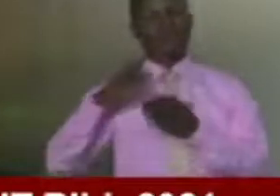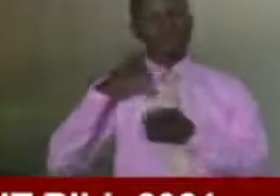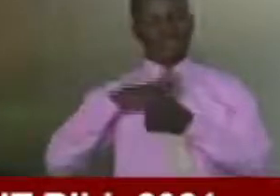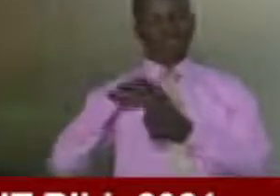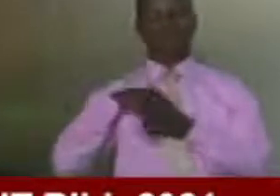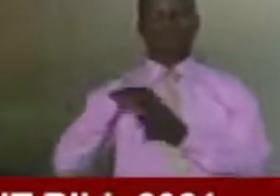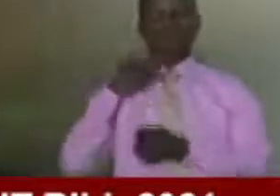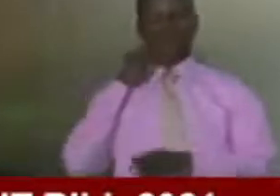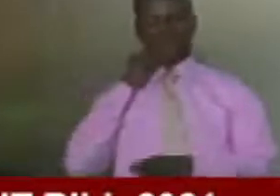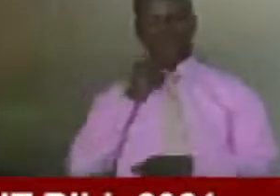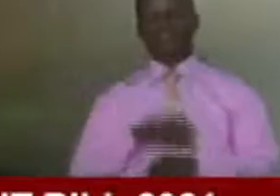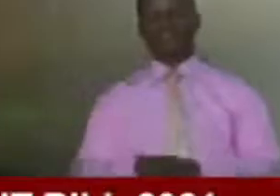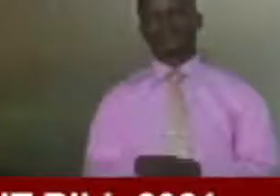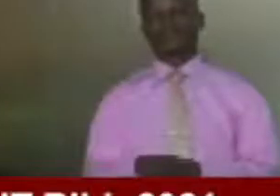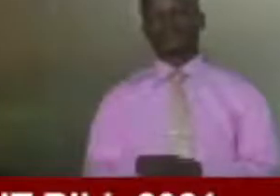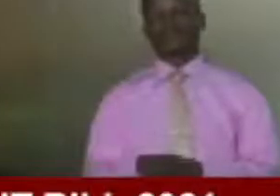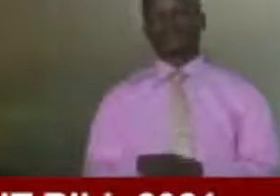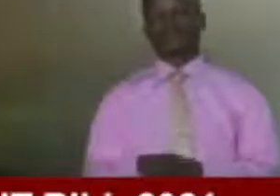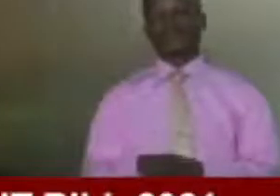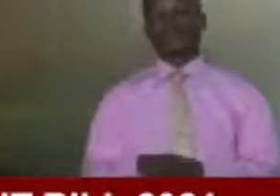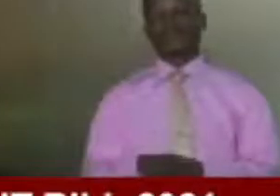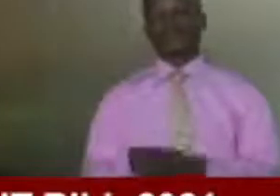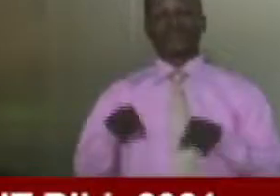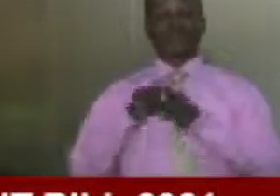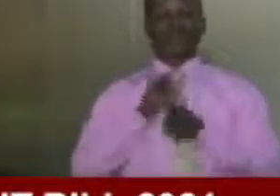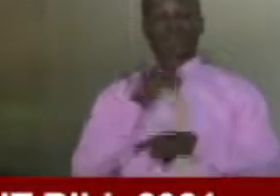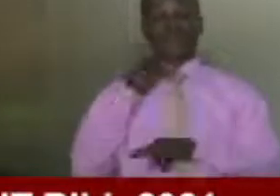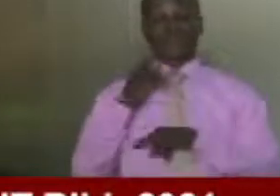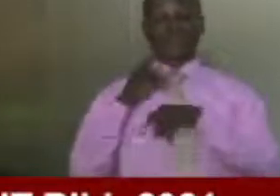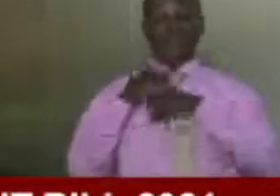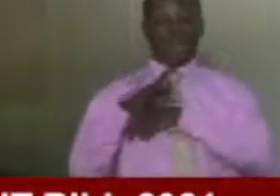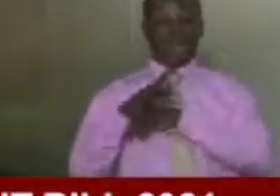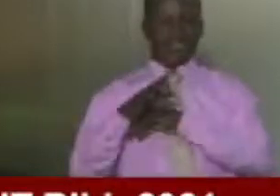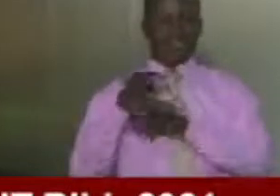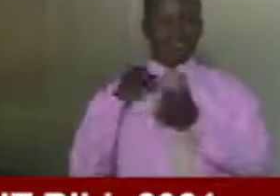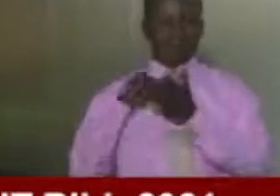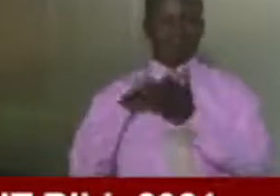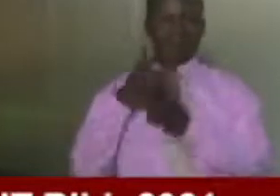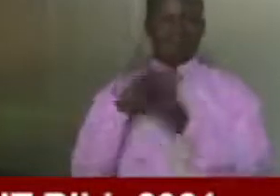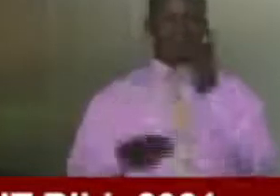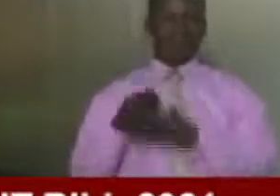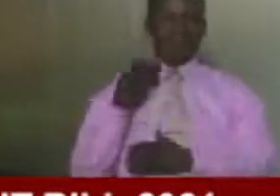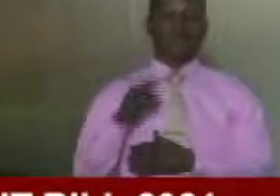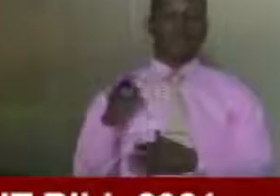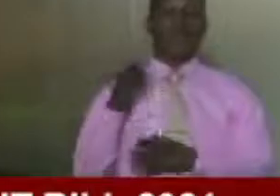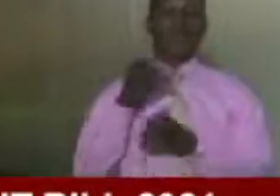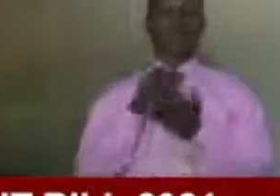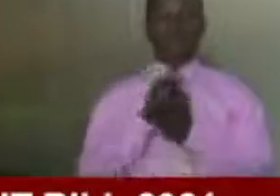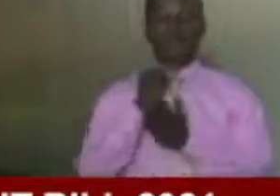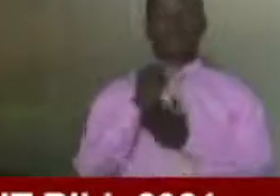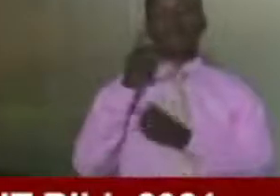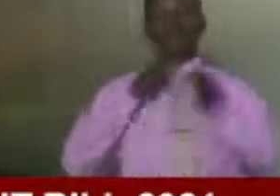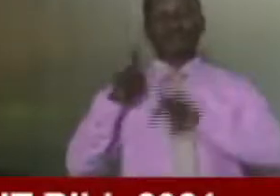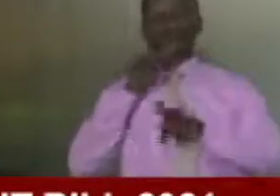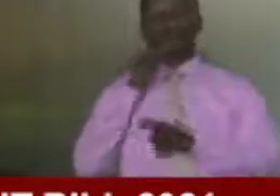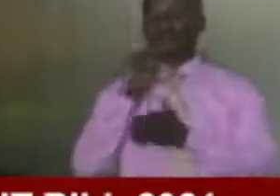Nigeria? Let me bring in... Like I said, there's a deficit of trust. People are not really